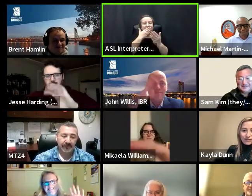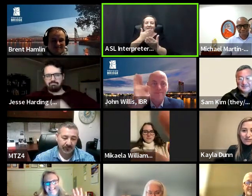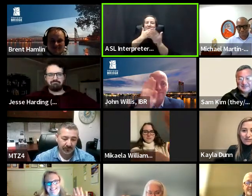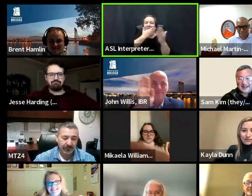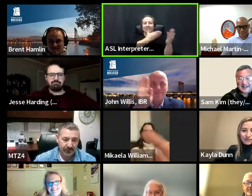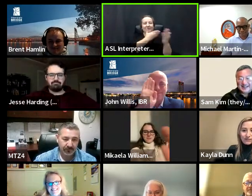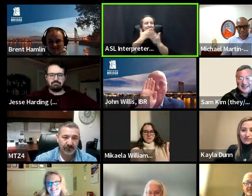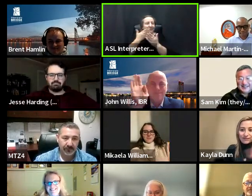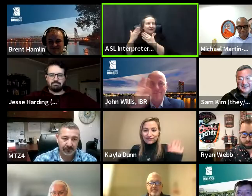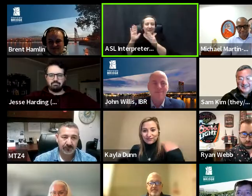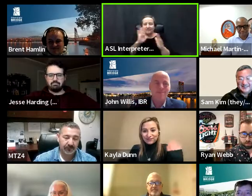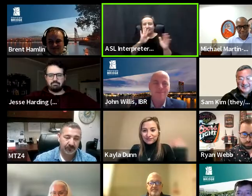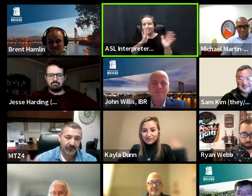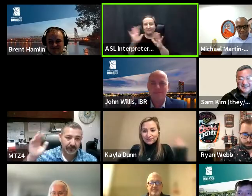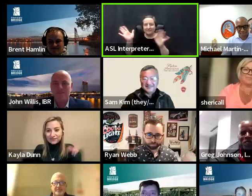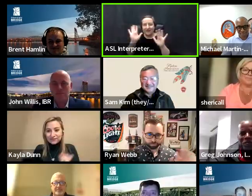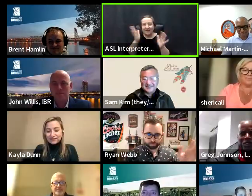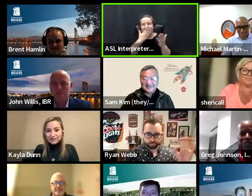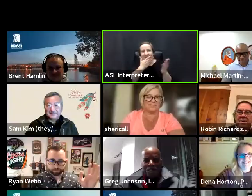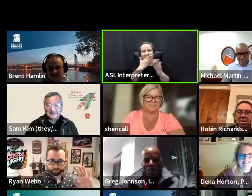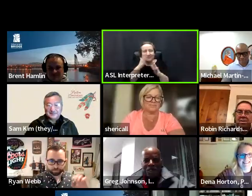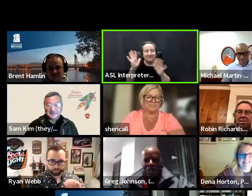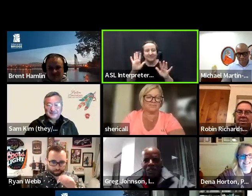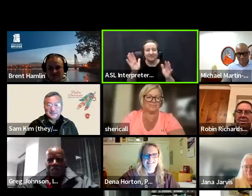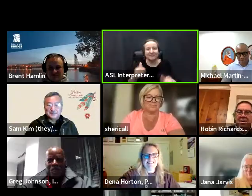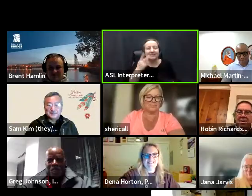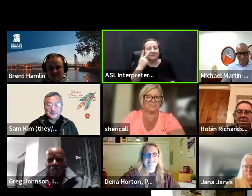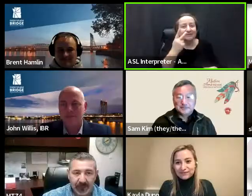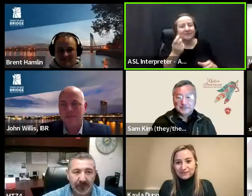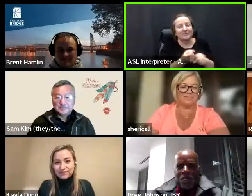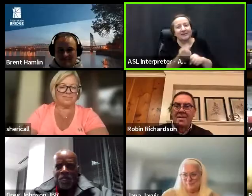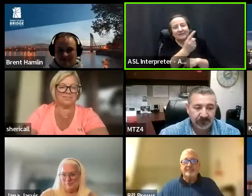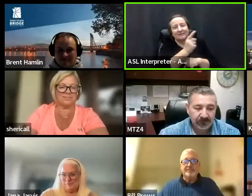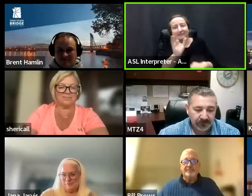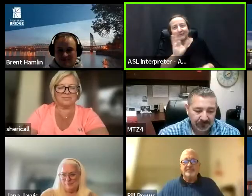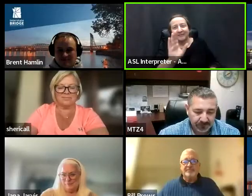All right. Thanks. All right. Bye-bye. Bye, everyone. See you next year. Wow.